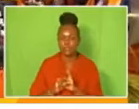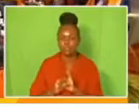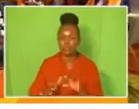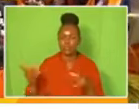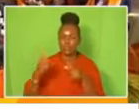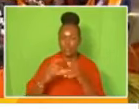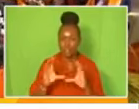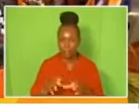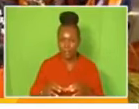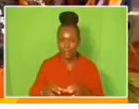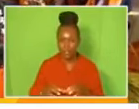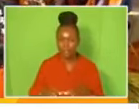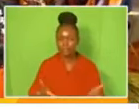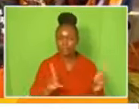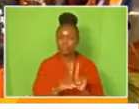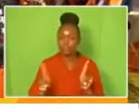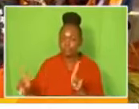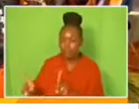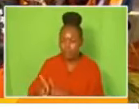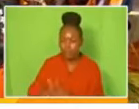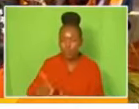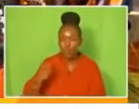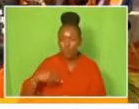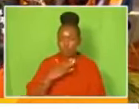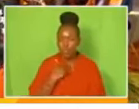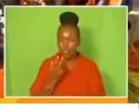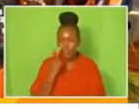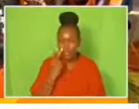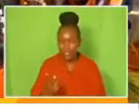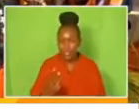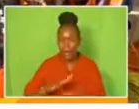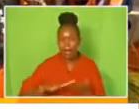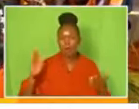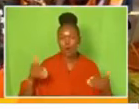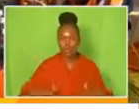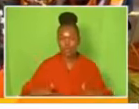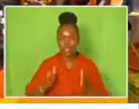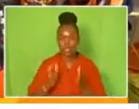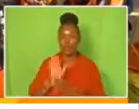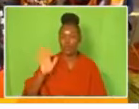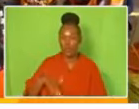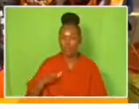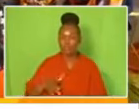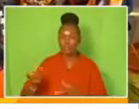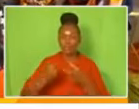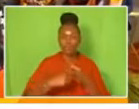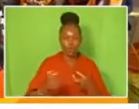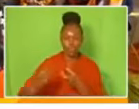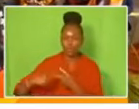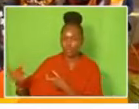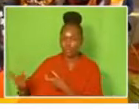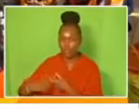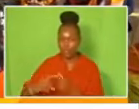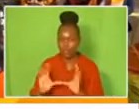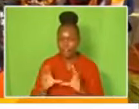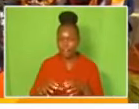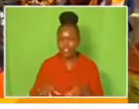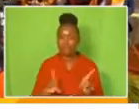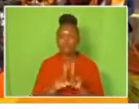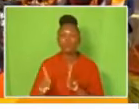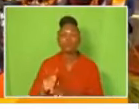We are particularly keen to see more youth and women join the party. We are also preparing